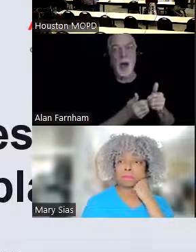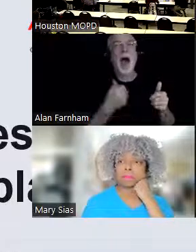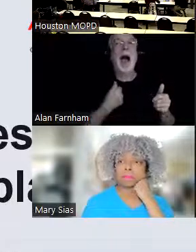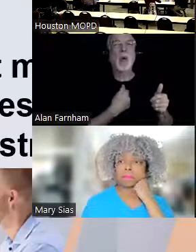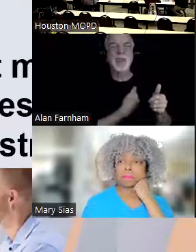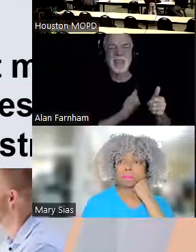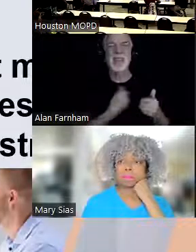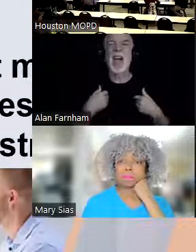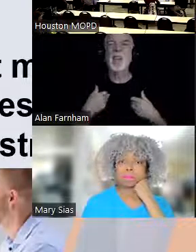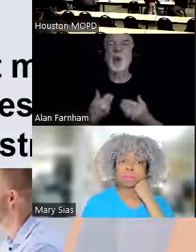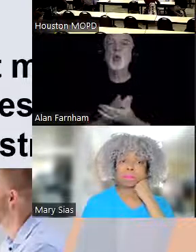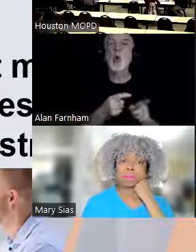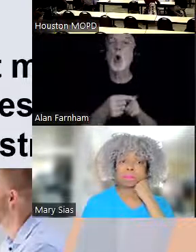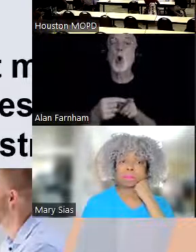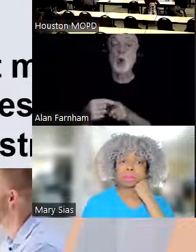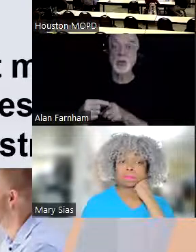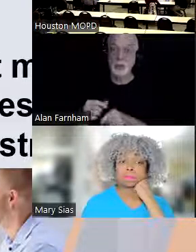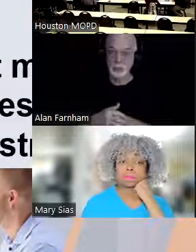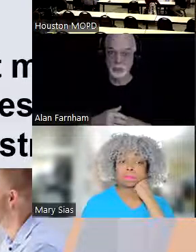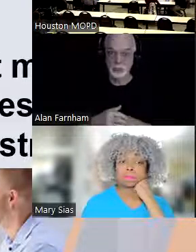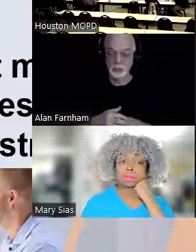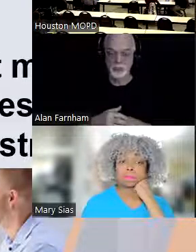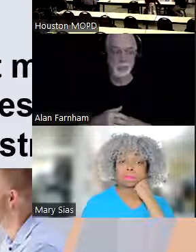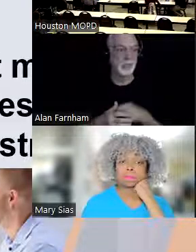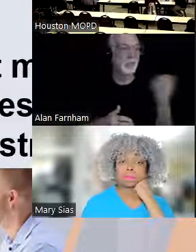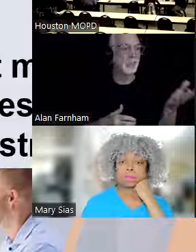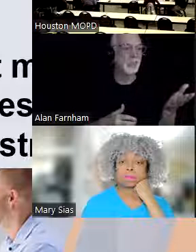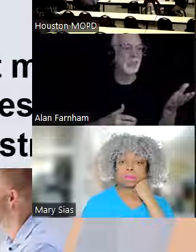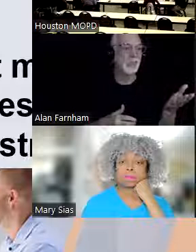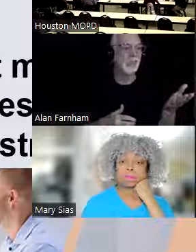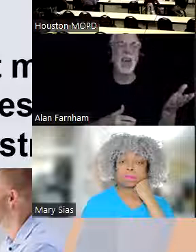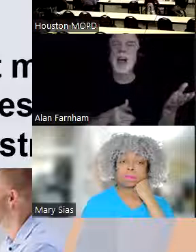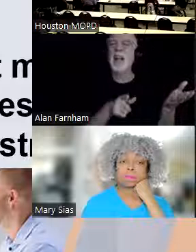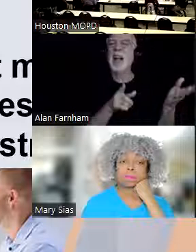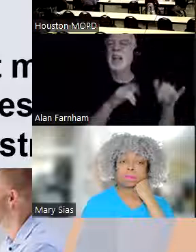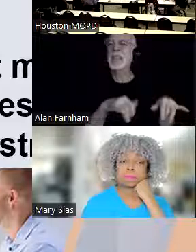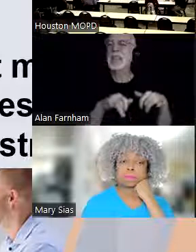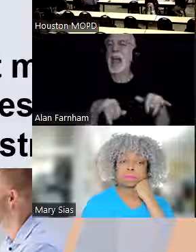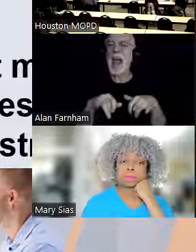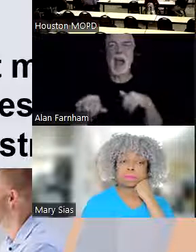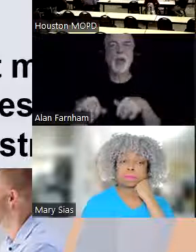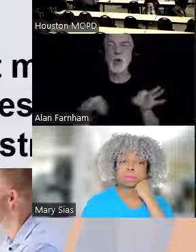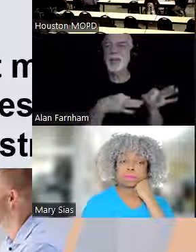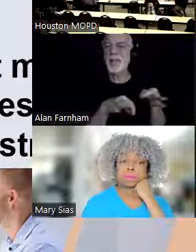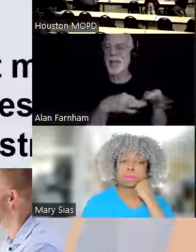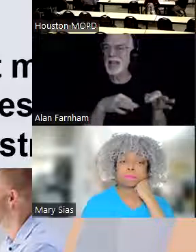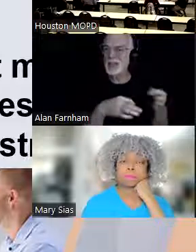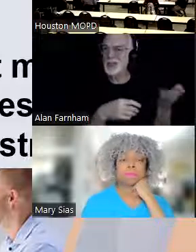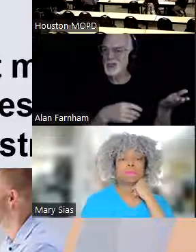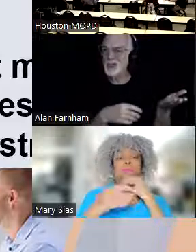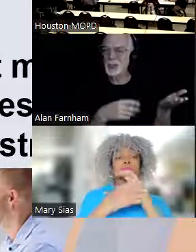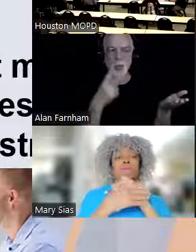words. Next slide, please. This is our standard definition that we see